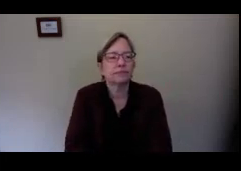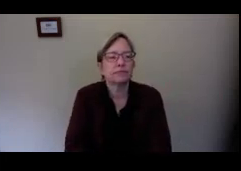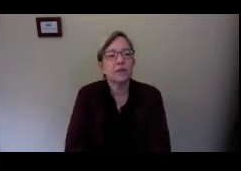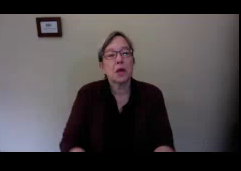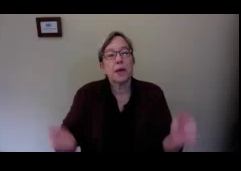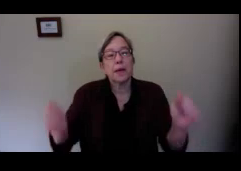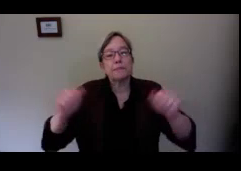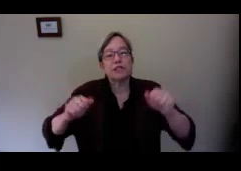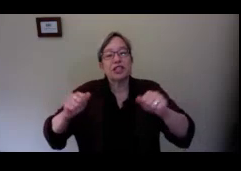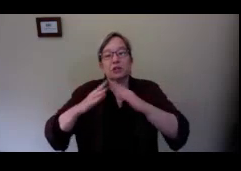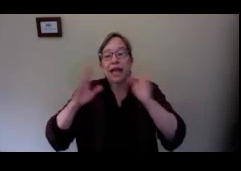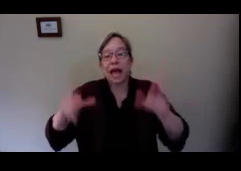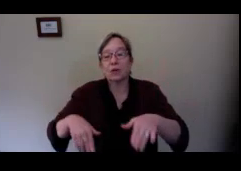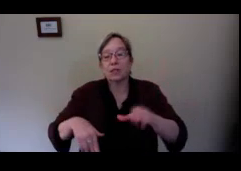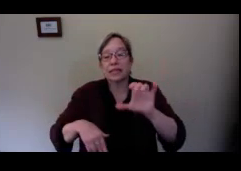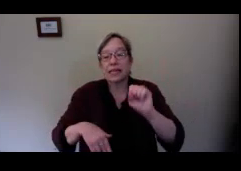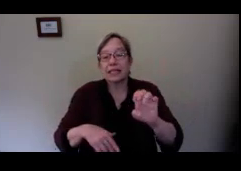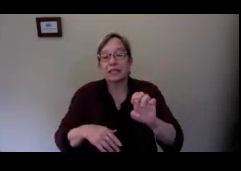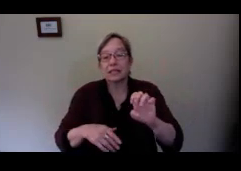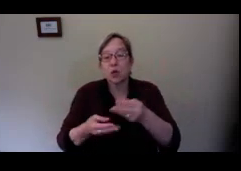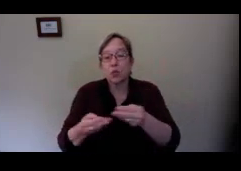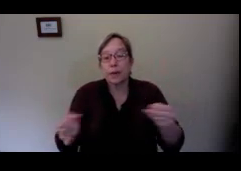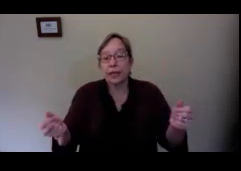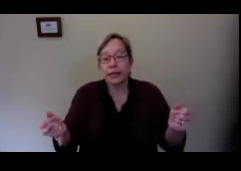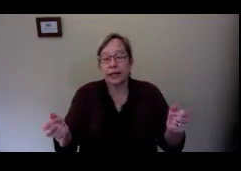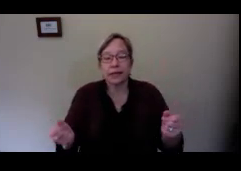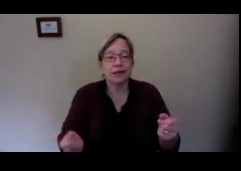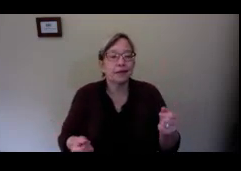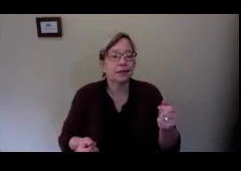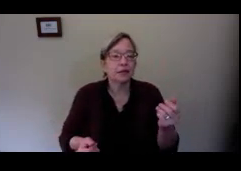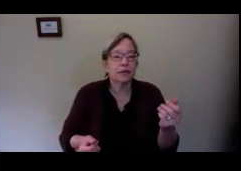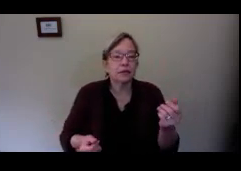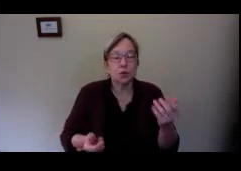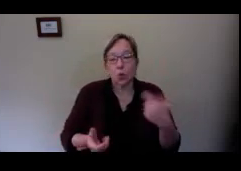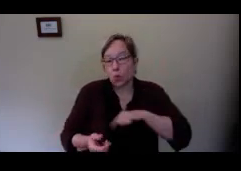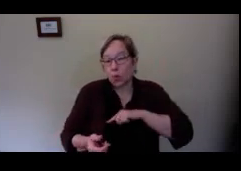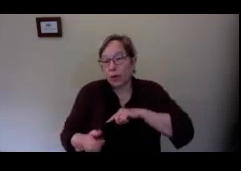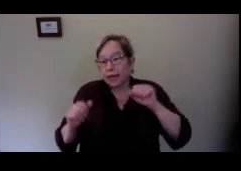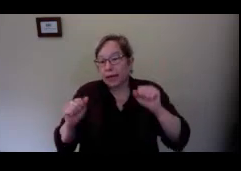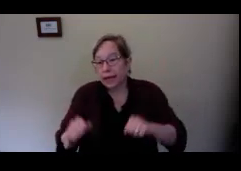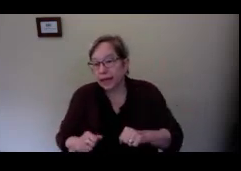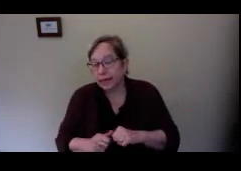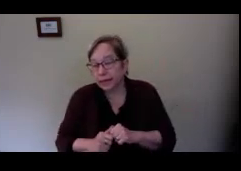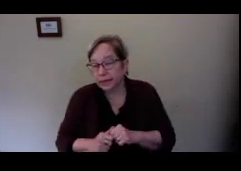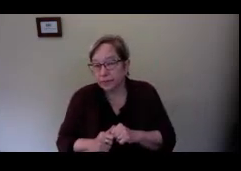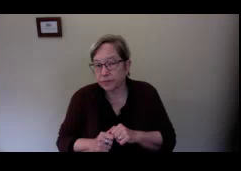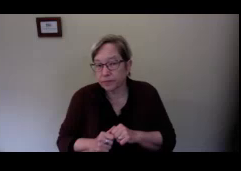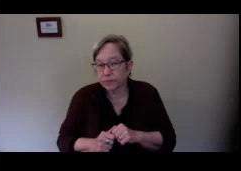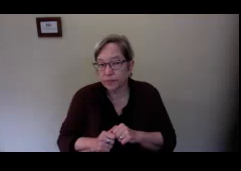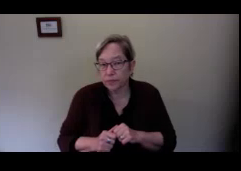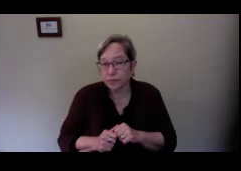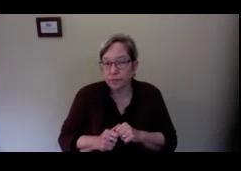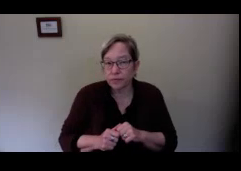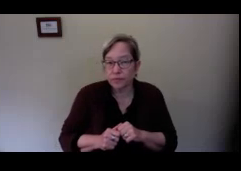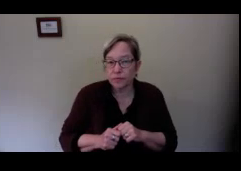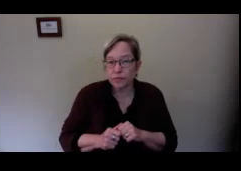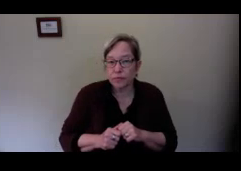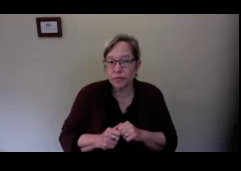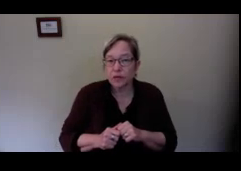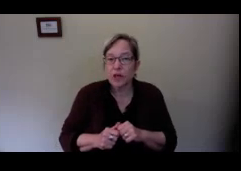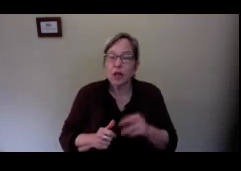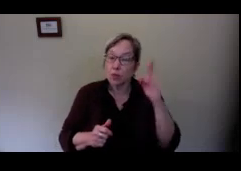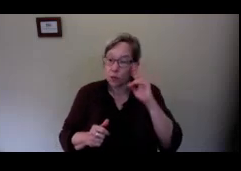Potential housing case remedies. So what can we do in housing? We can, the remedy can be that the